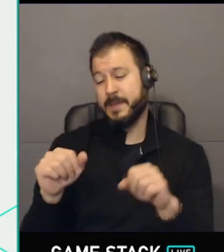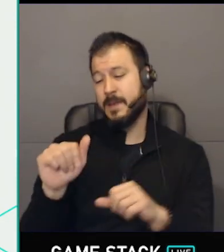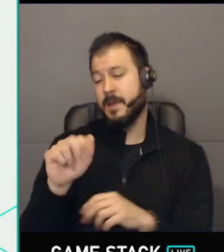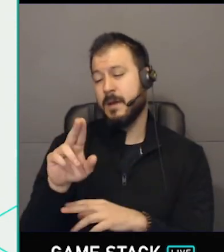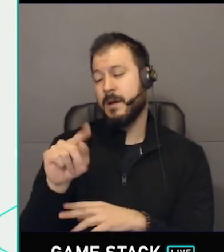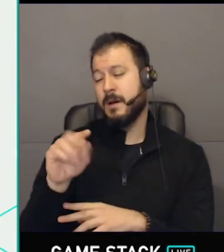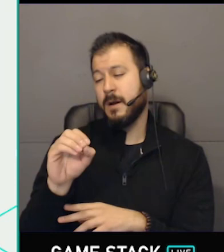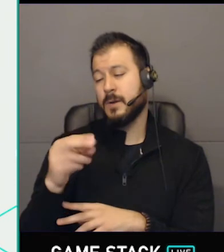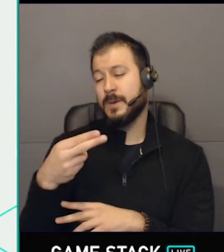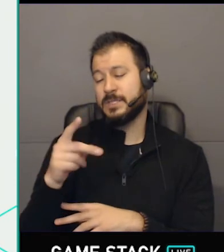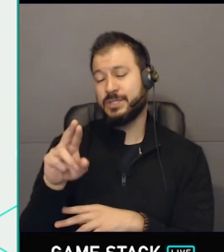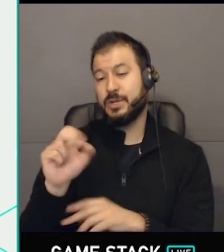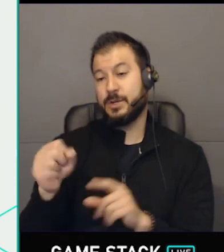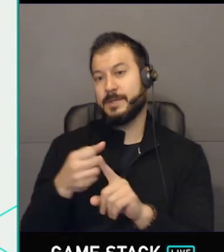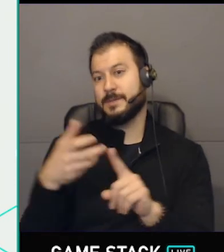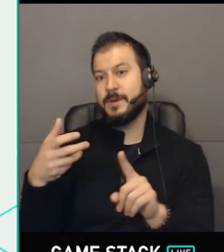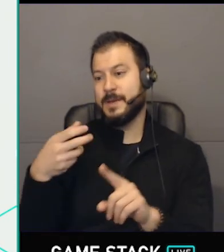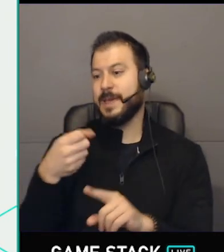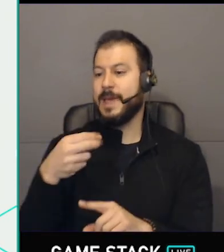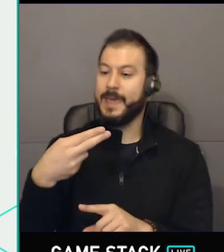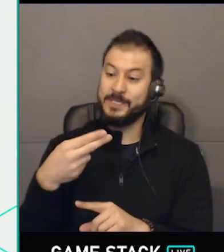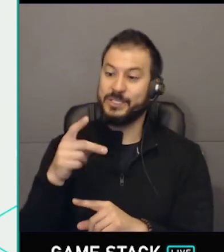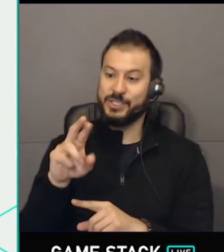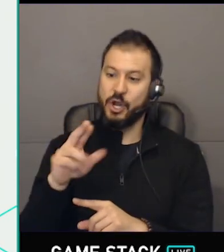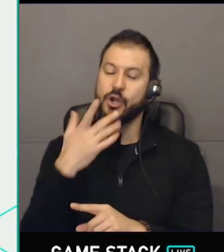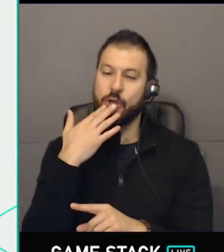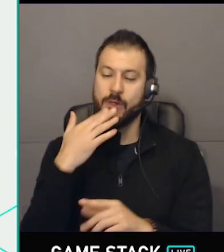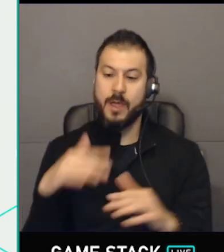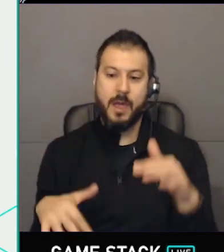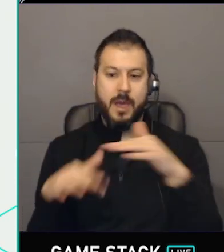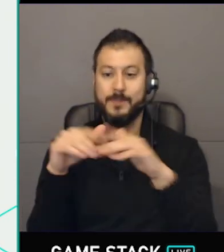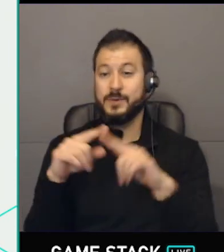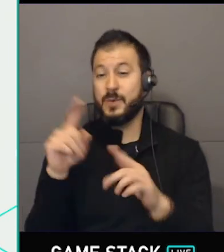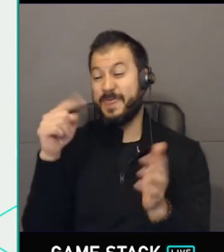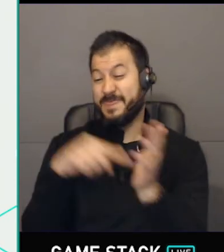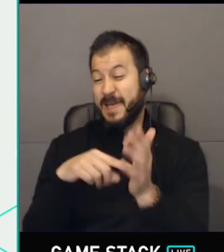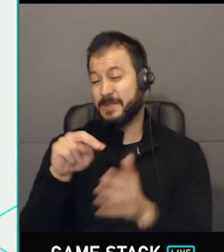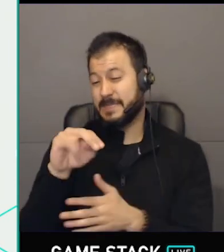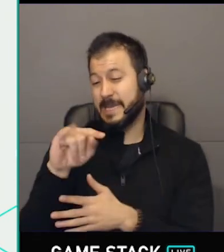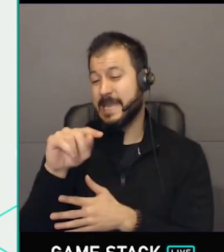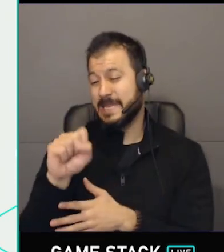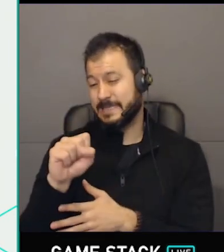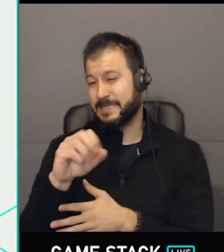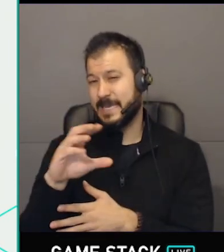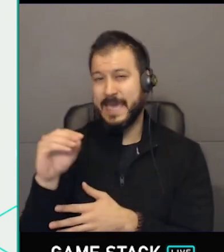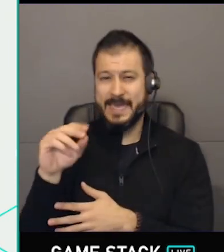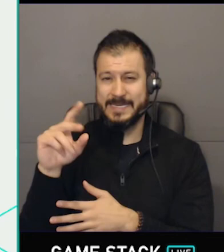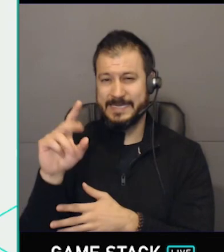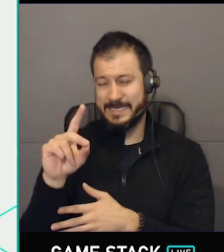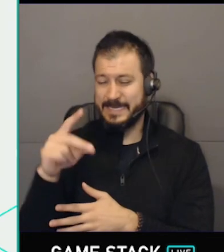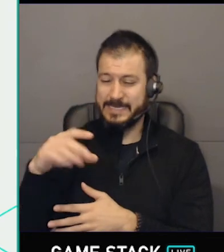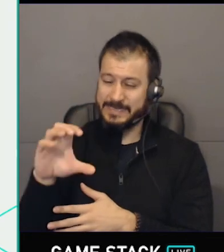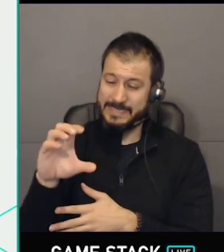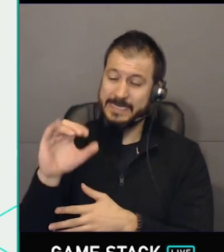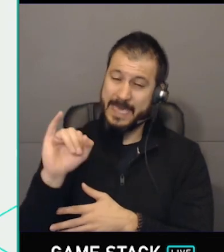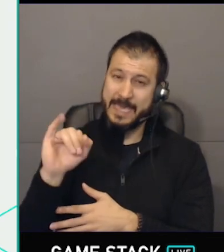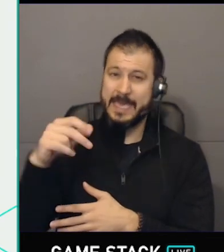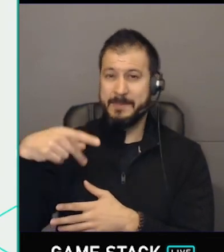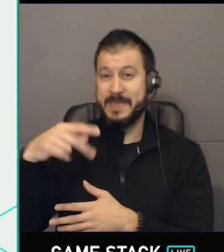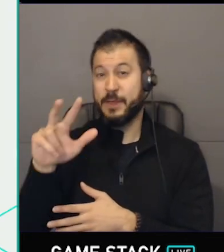expand your game's SDR colors to target up to 1,000 nits and the DCI-P3 color gamut.